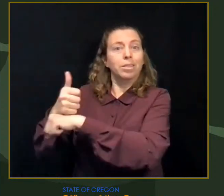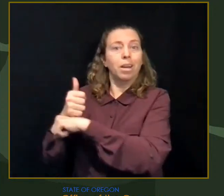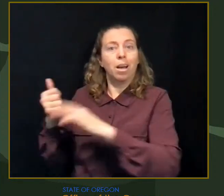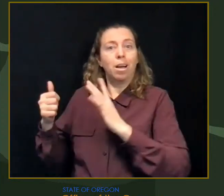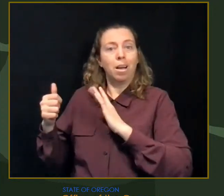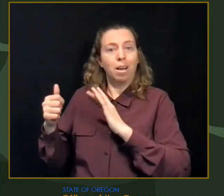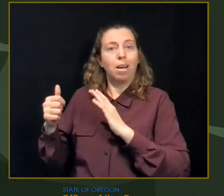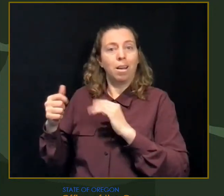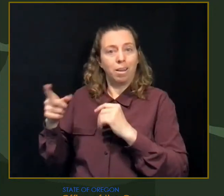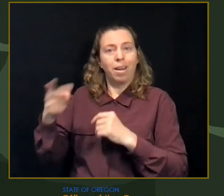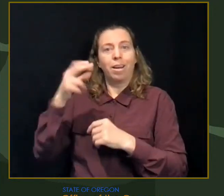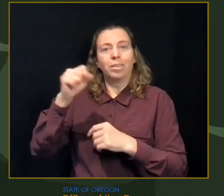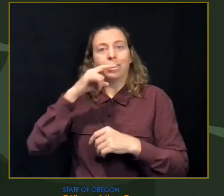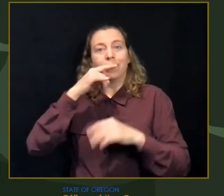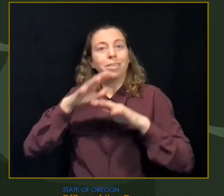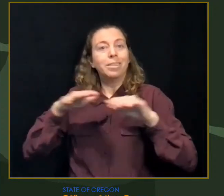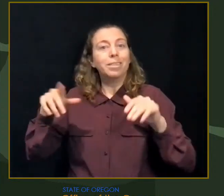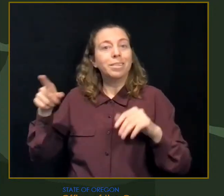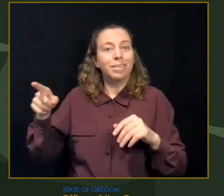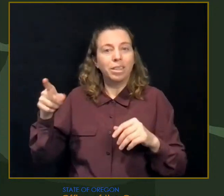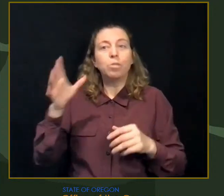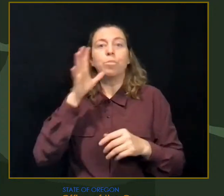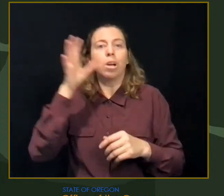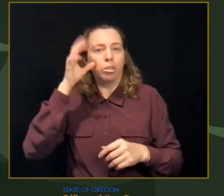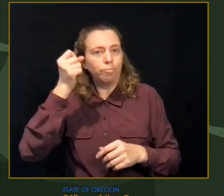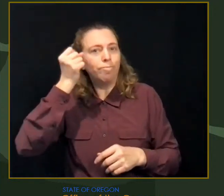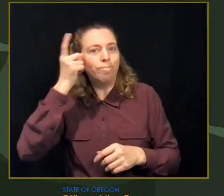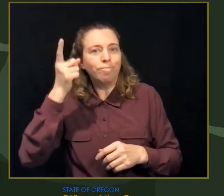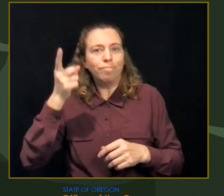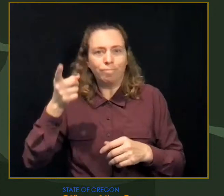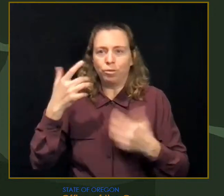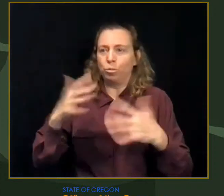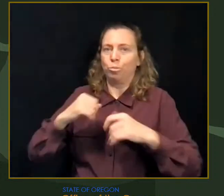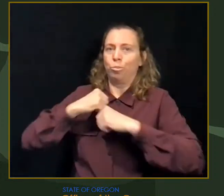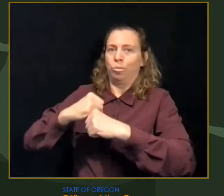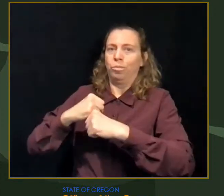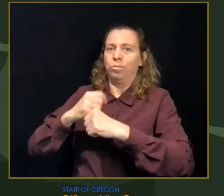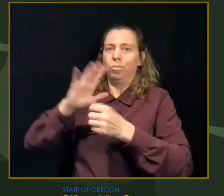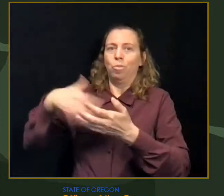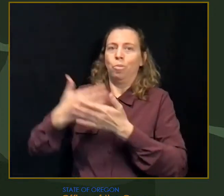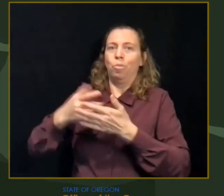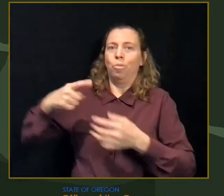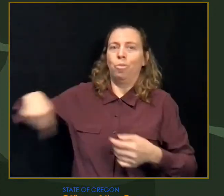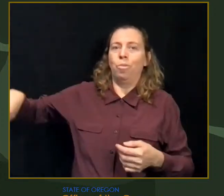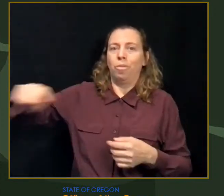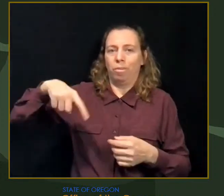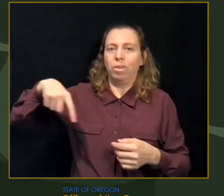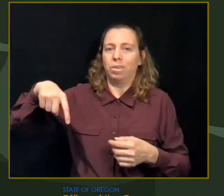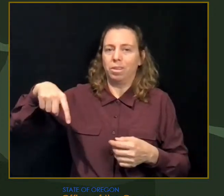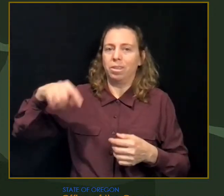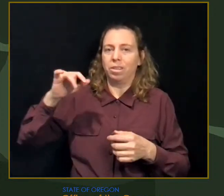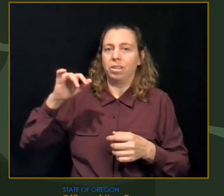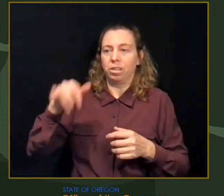understand that this is how we protect kids from this virus. This is how we protect